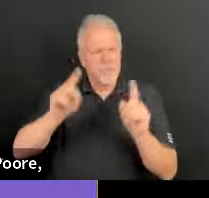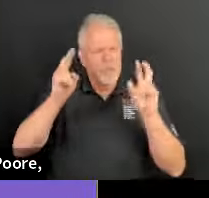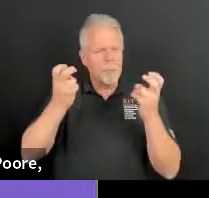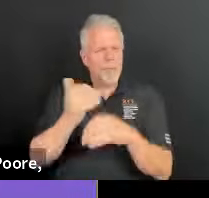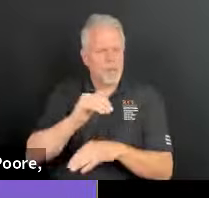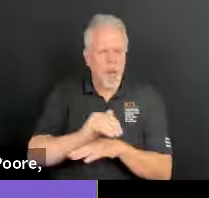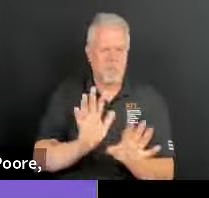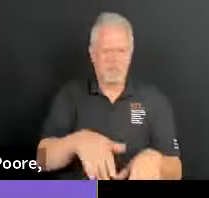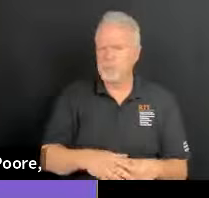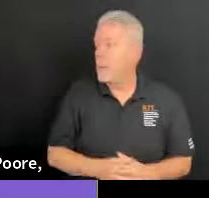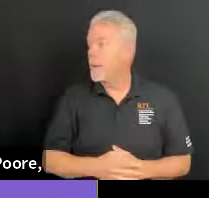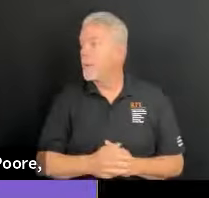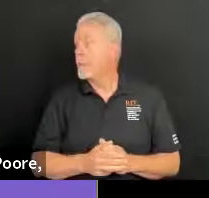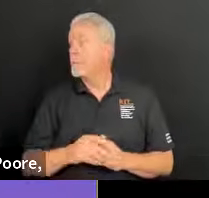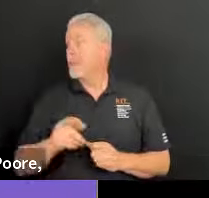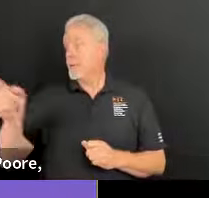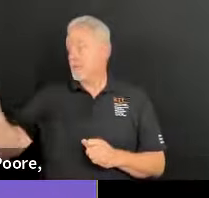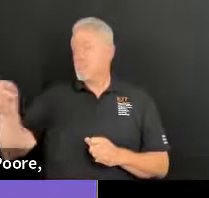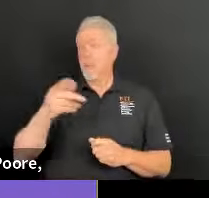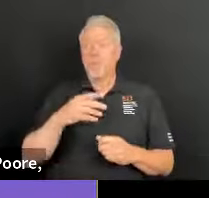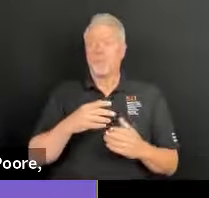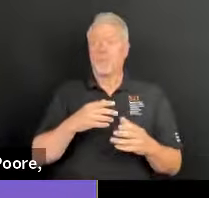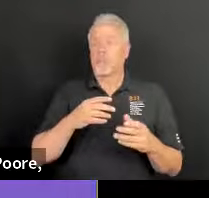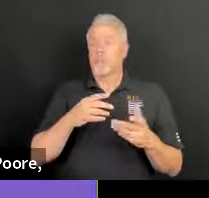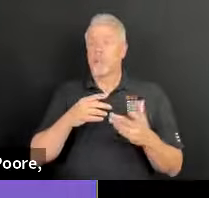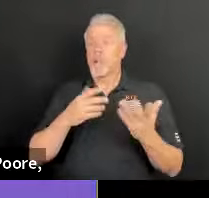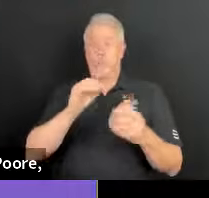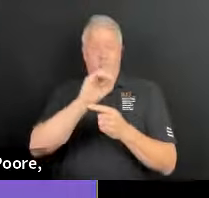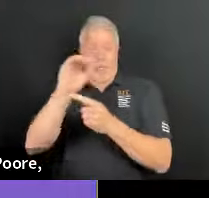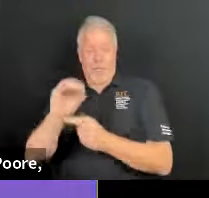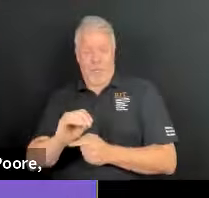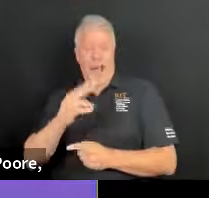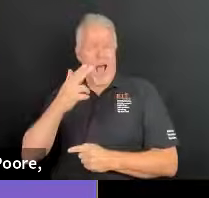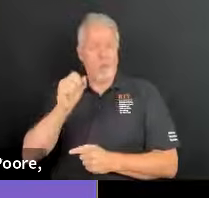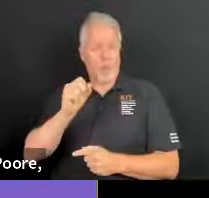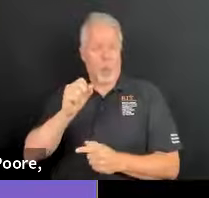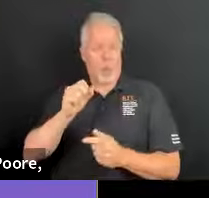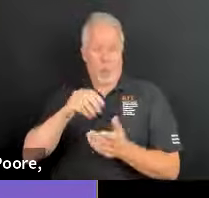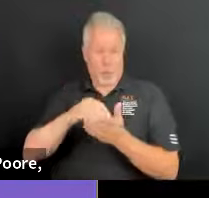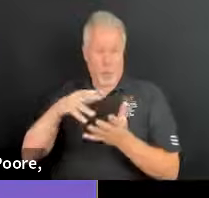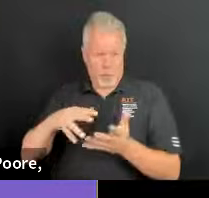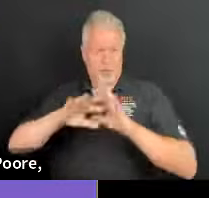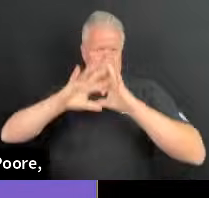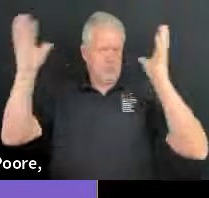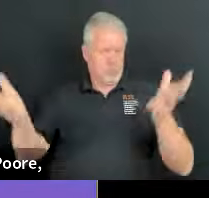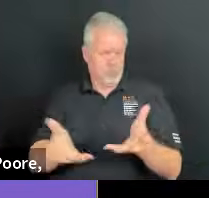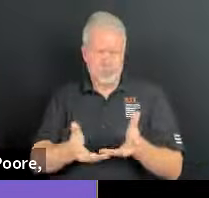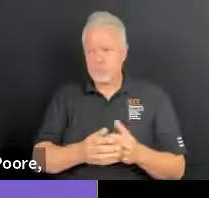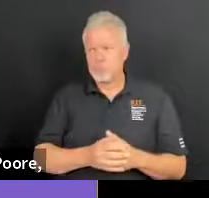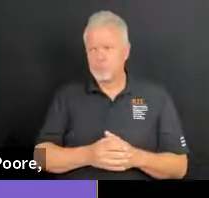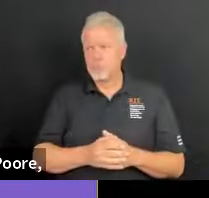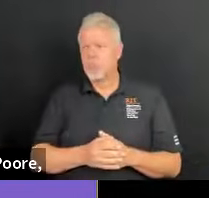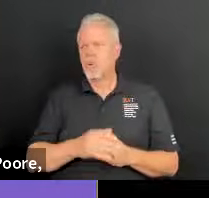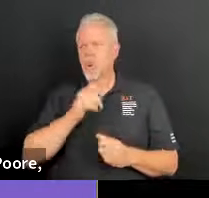There are some things in the chat about some different topics tonight. Okay, all right. So the percentage of high